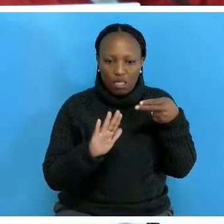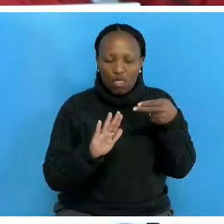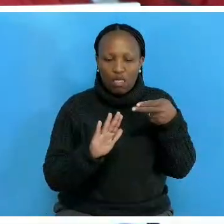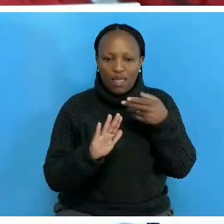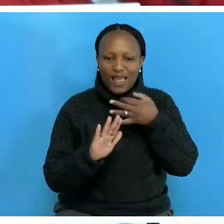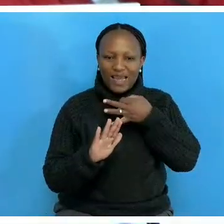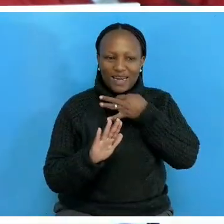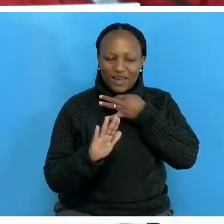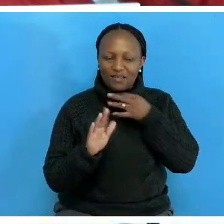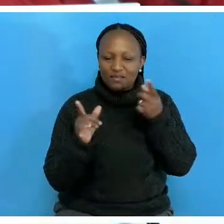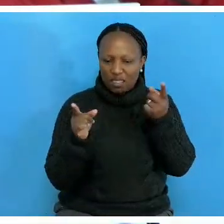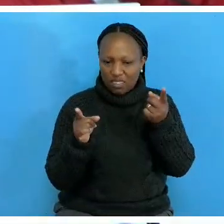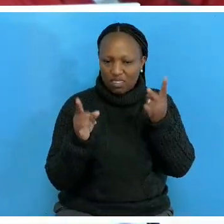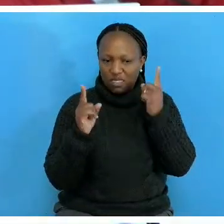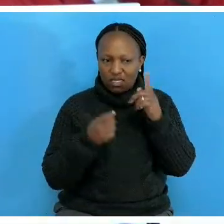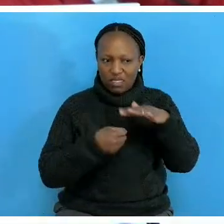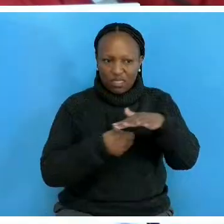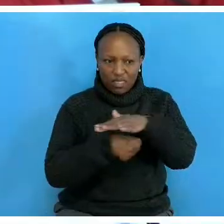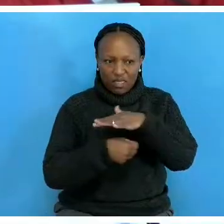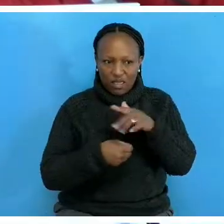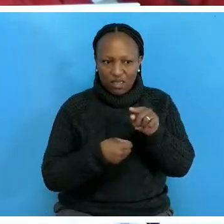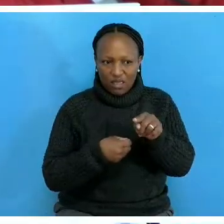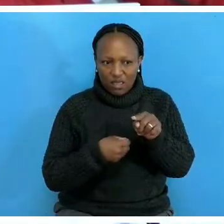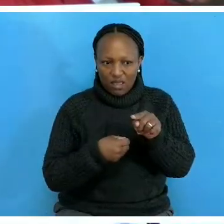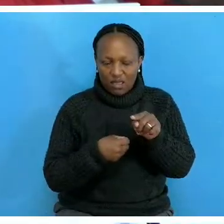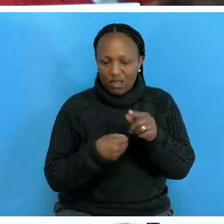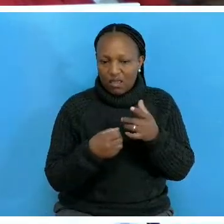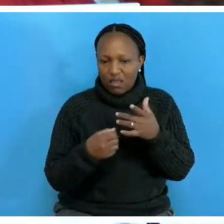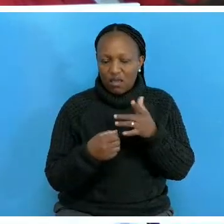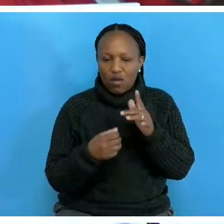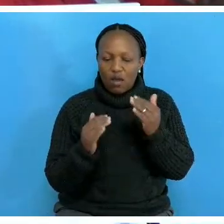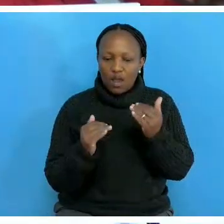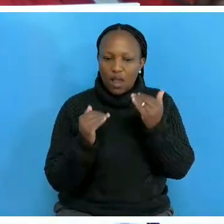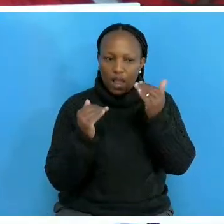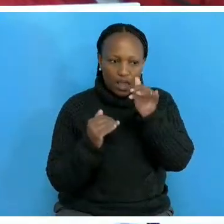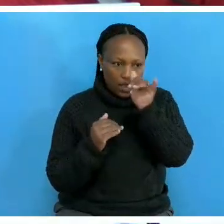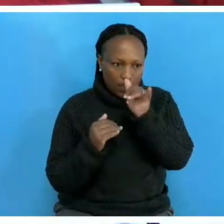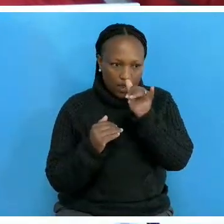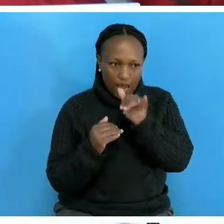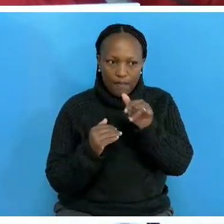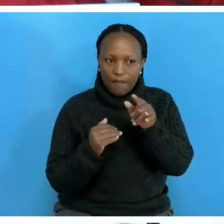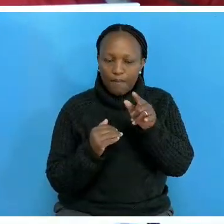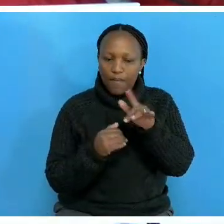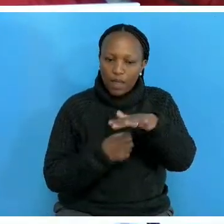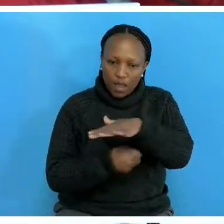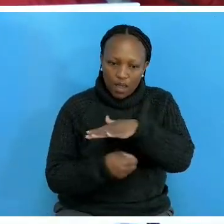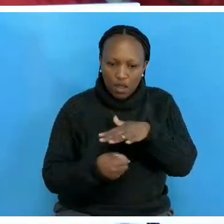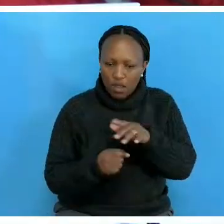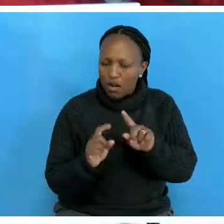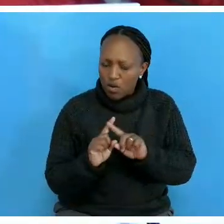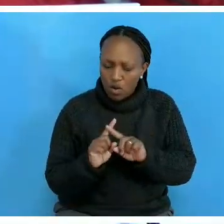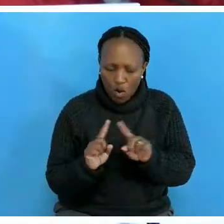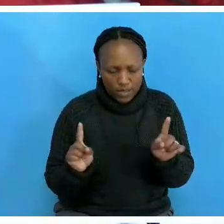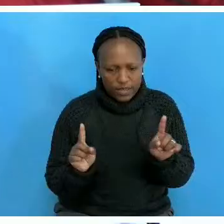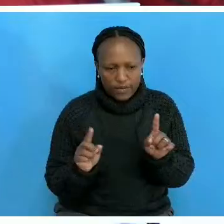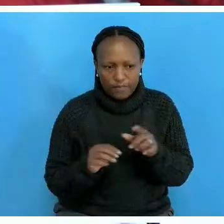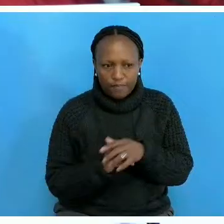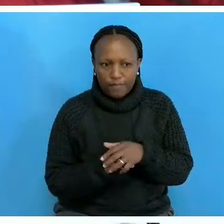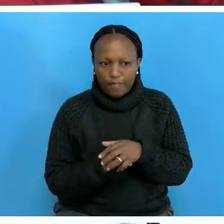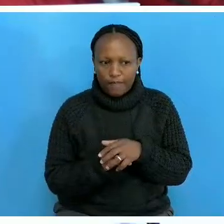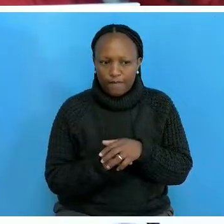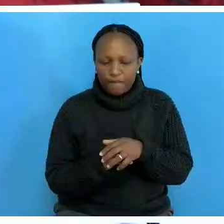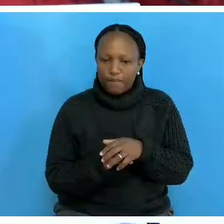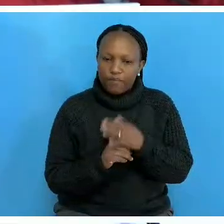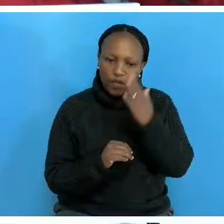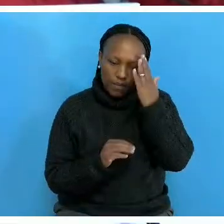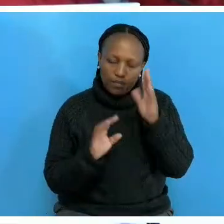high-risk areas, but it's not, or high-crime areas. It is not. And I know that the Department